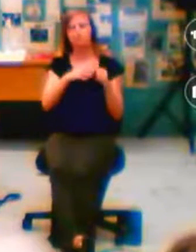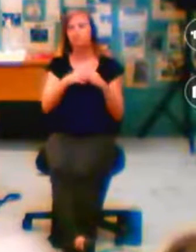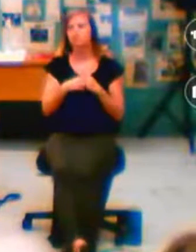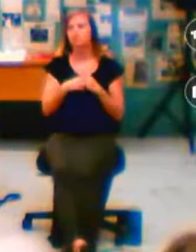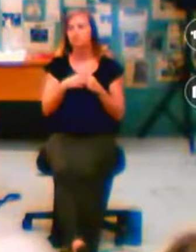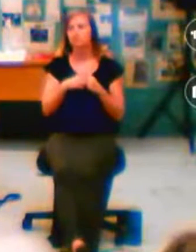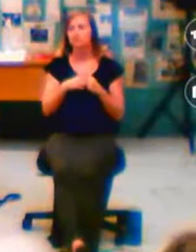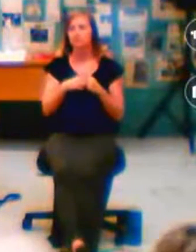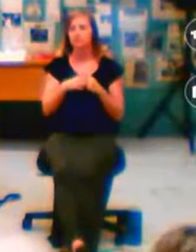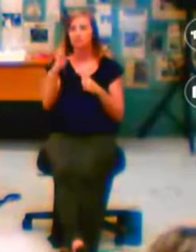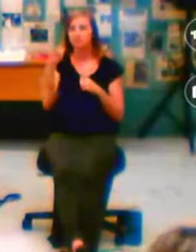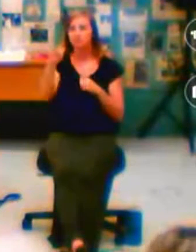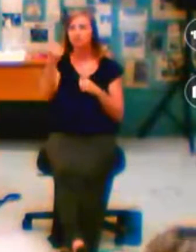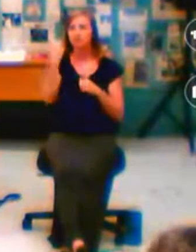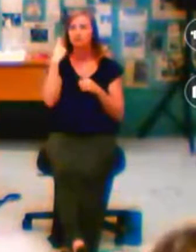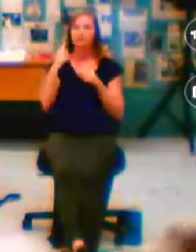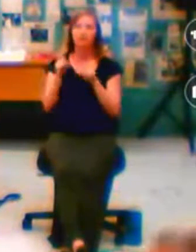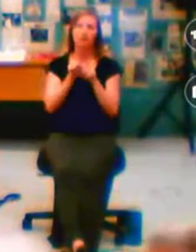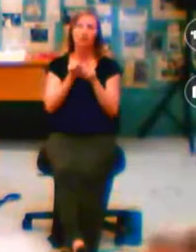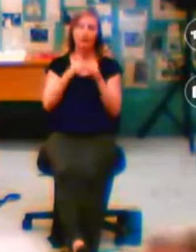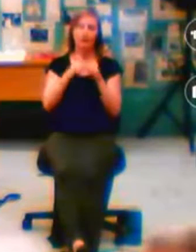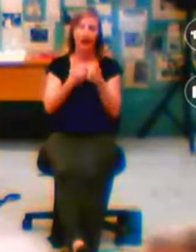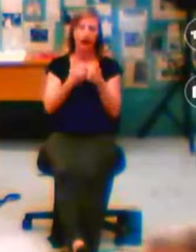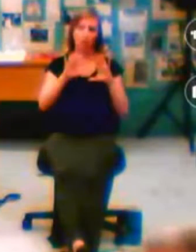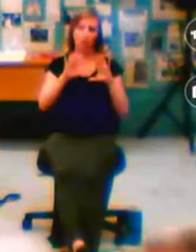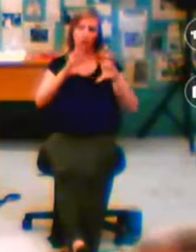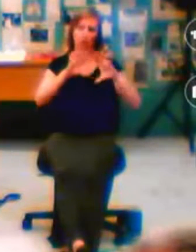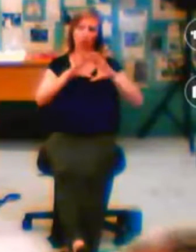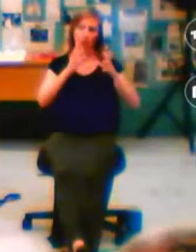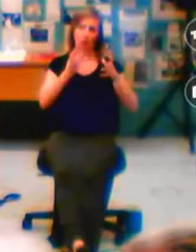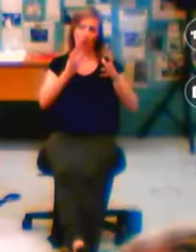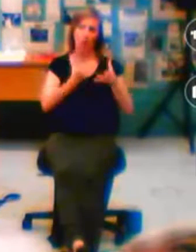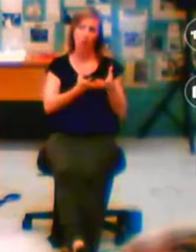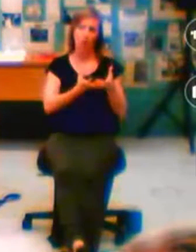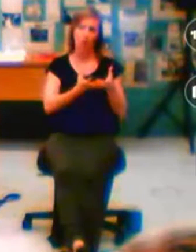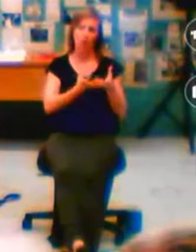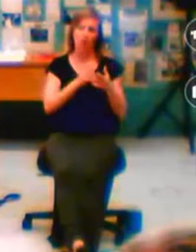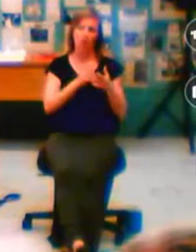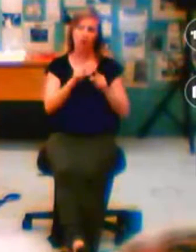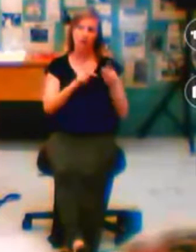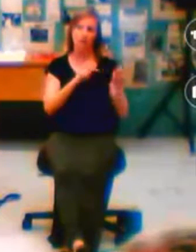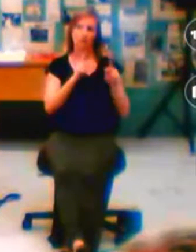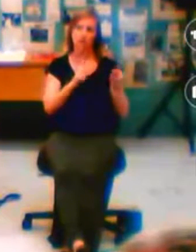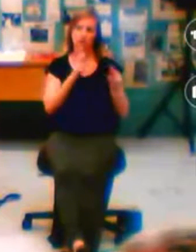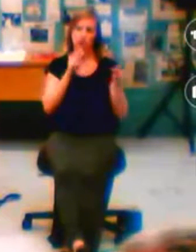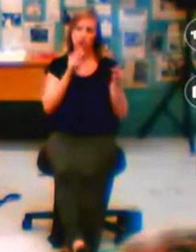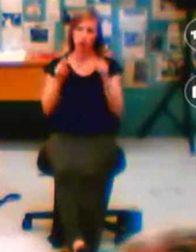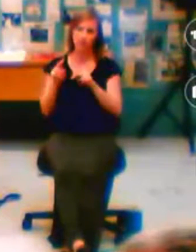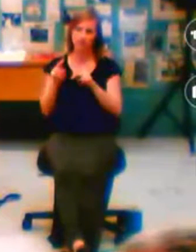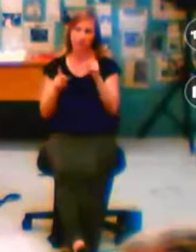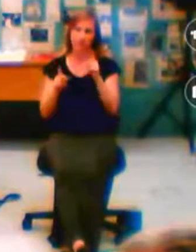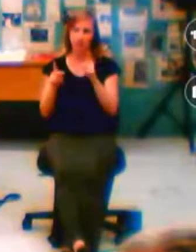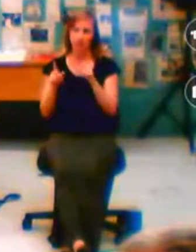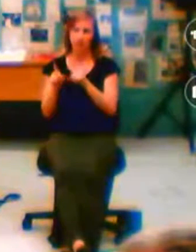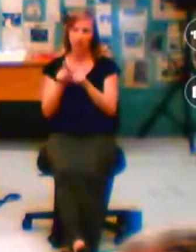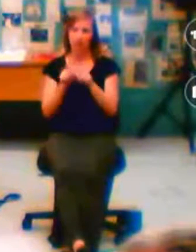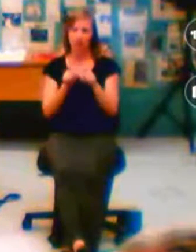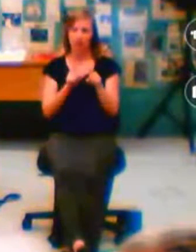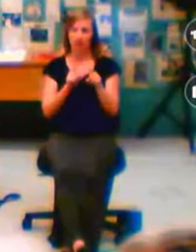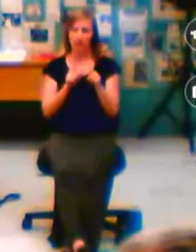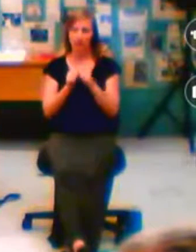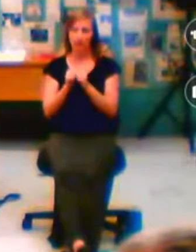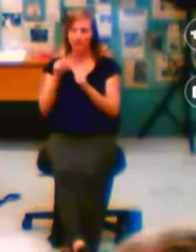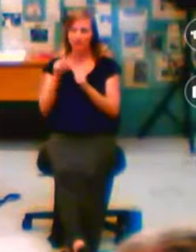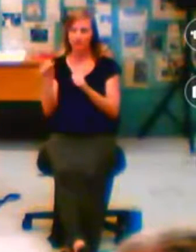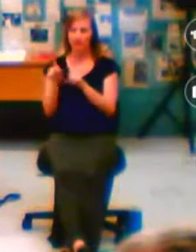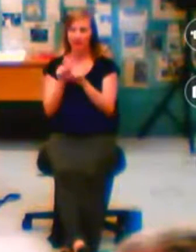need the healthcare the most have the least amount to contribute towards political runs, and how these elections would work in relation